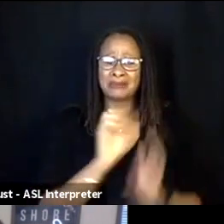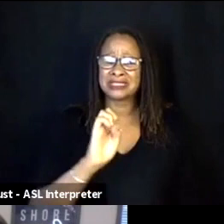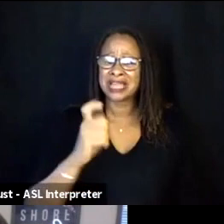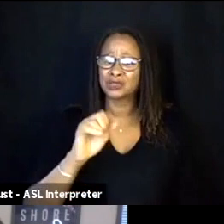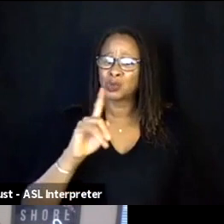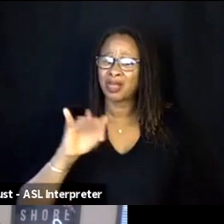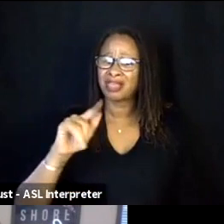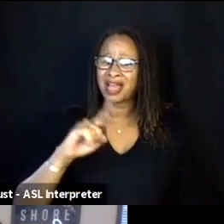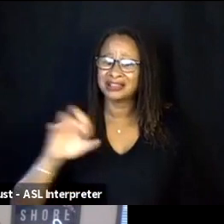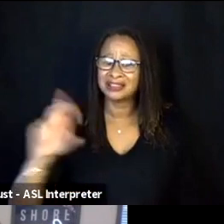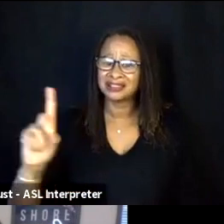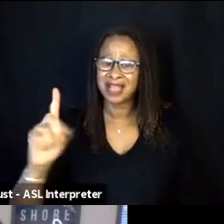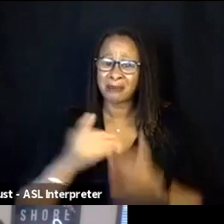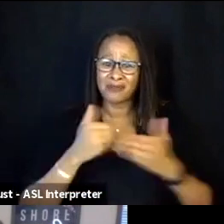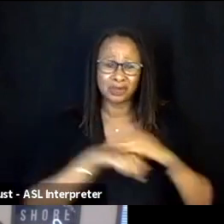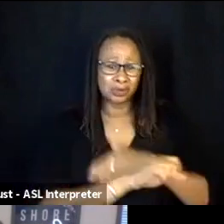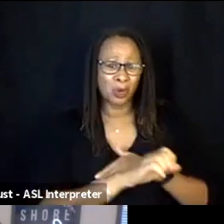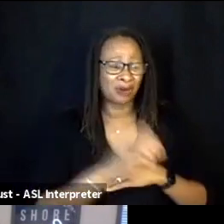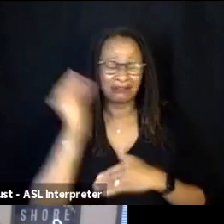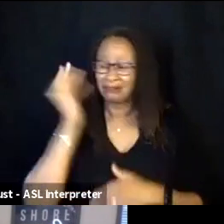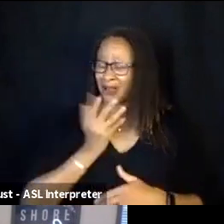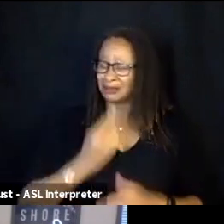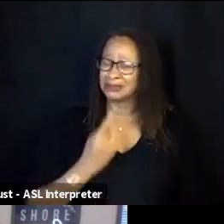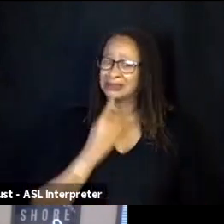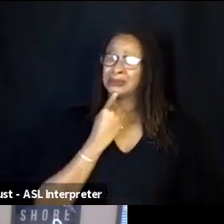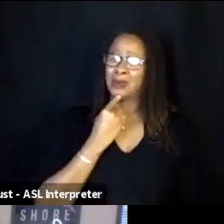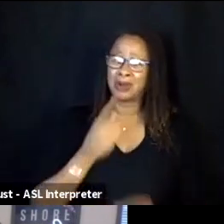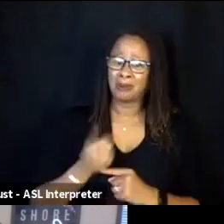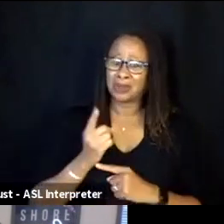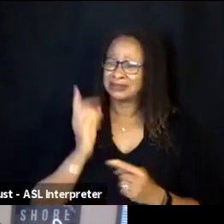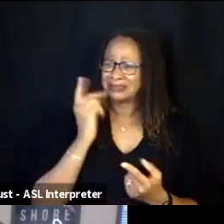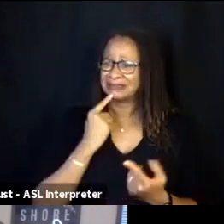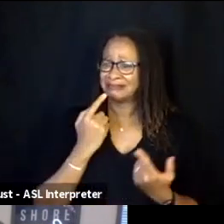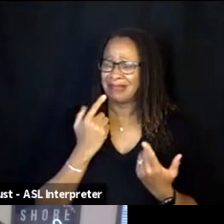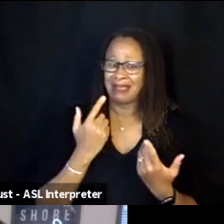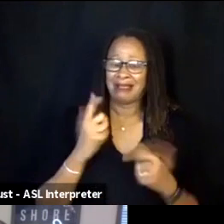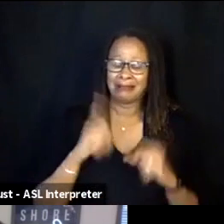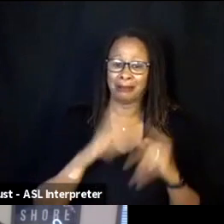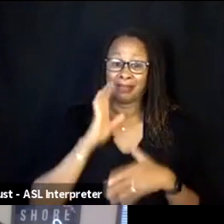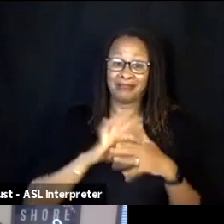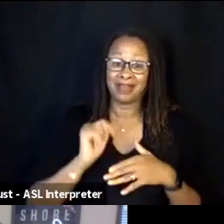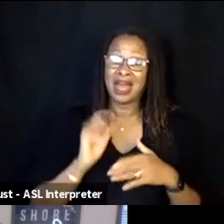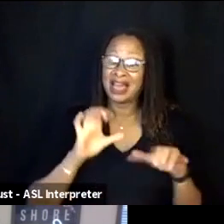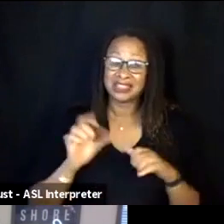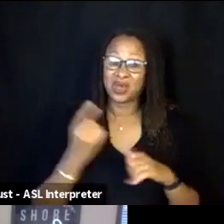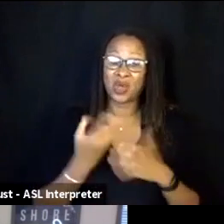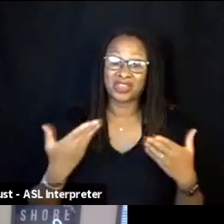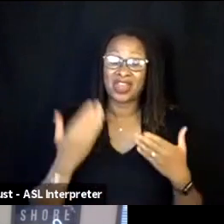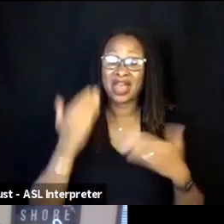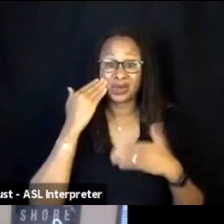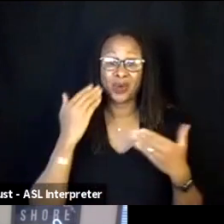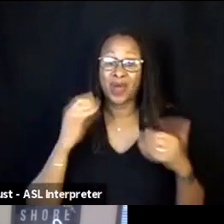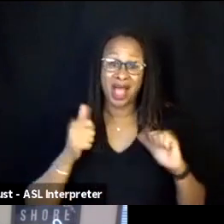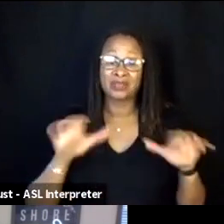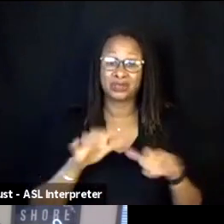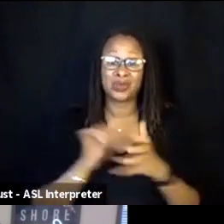she's even born. It was such a disappointing moment, to say the least. And so I did the only thing I know how to do in a moment like